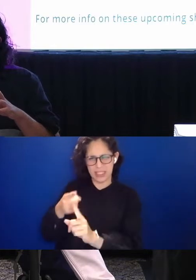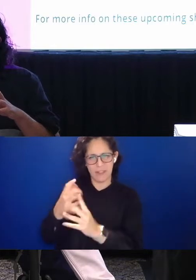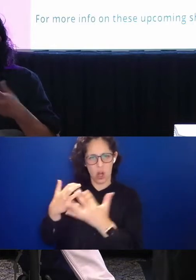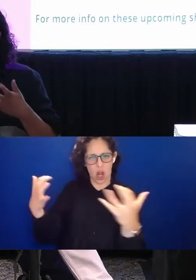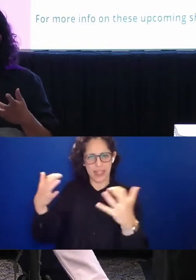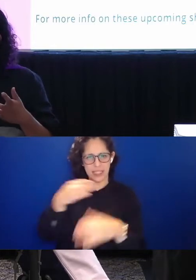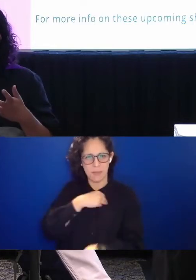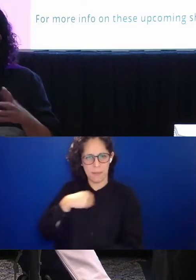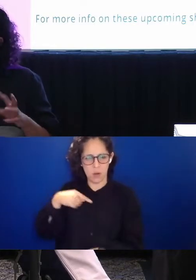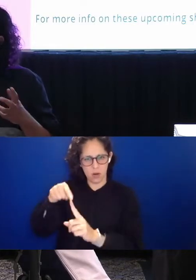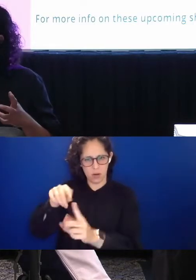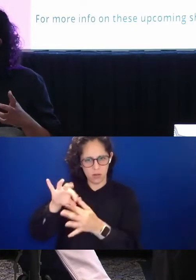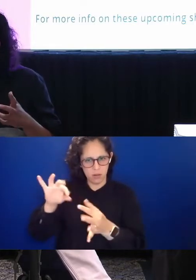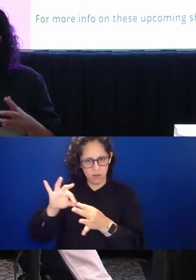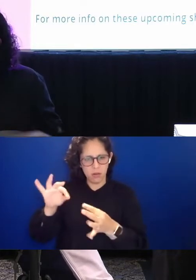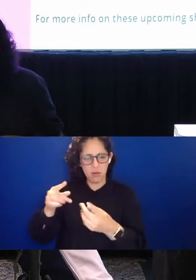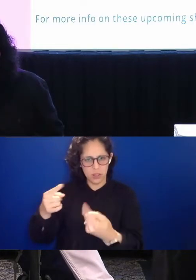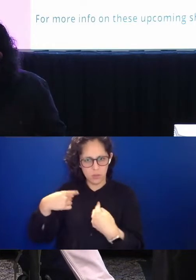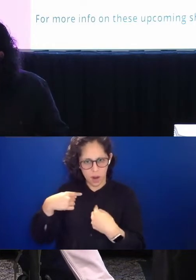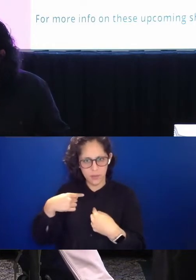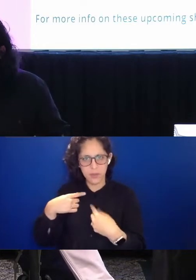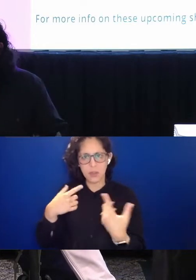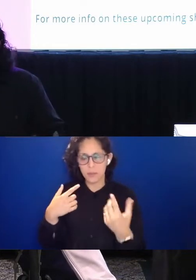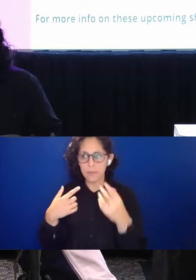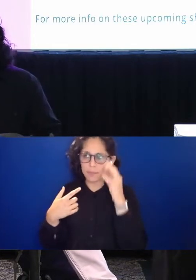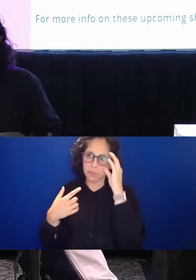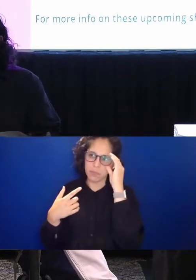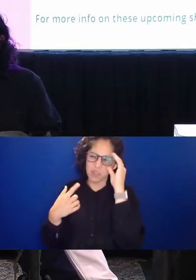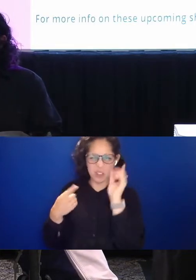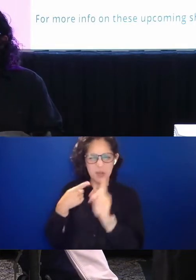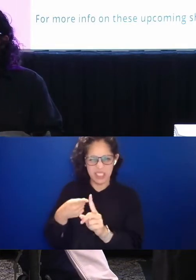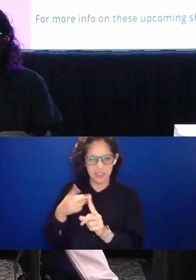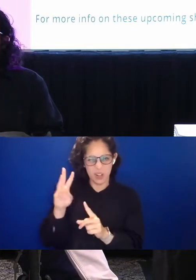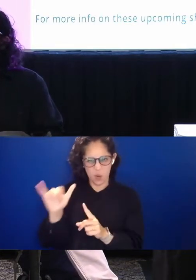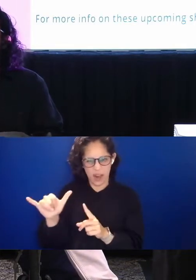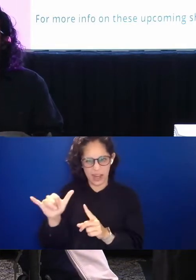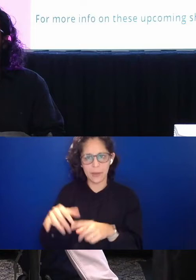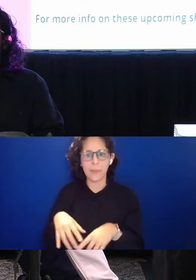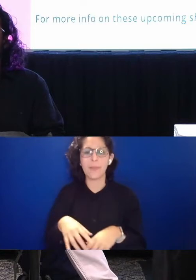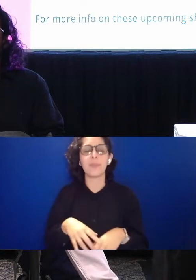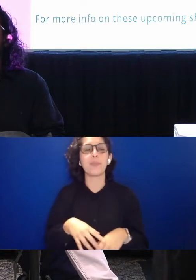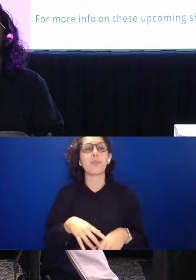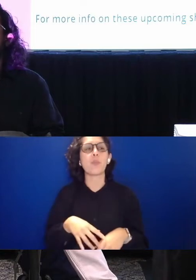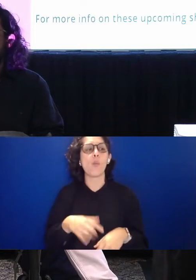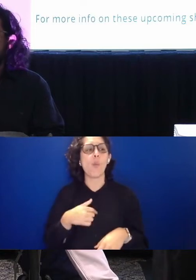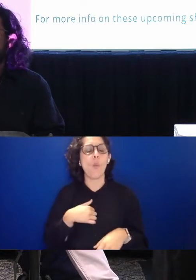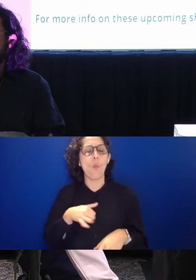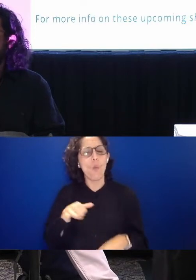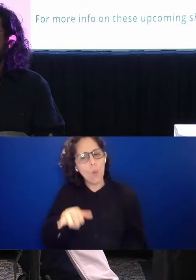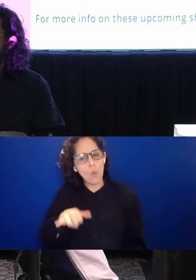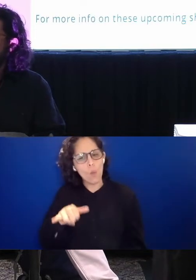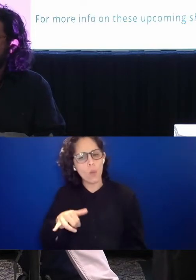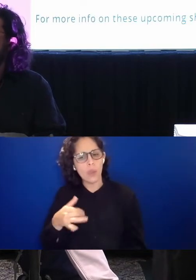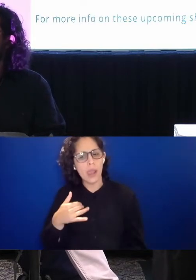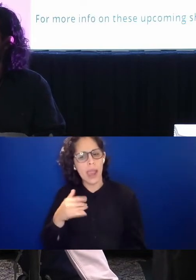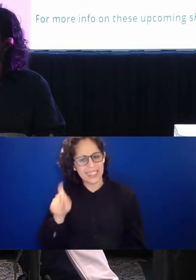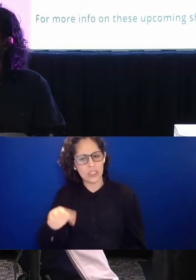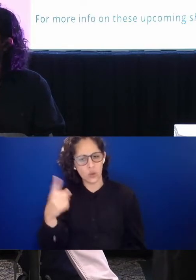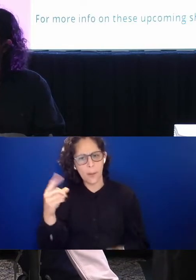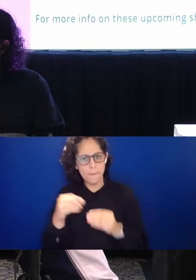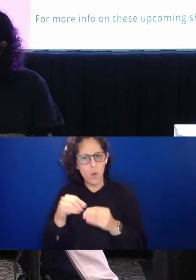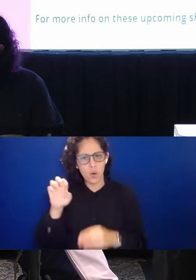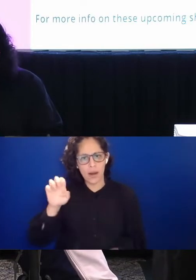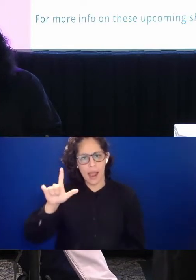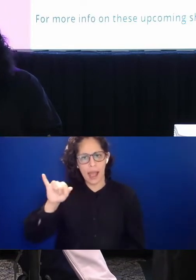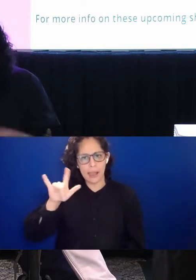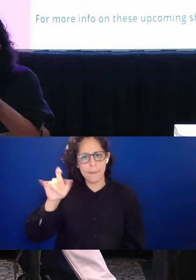that affected me in a certain way. And I was like, okay, I actually need 1 more element from my mom back in the